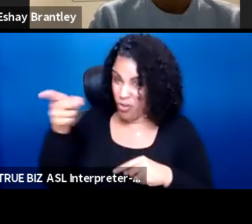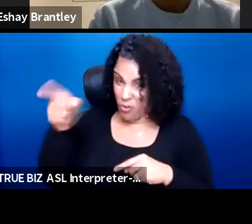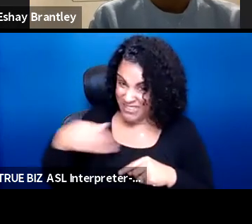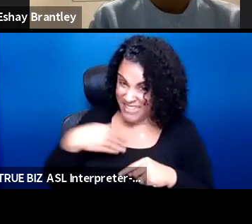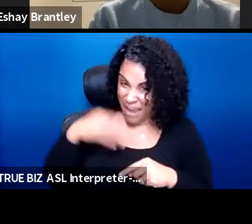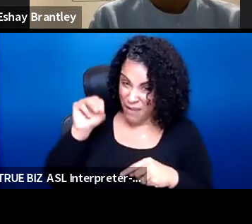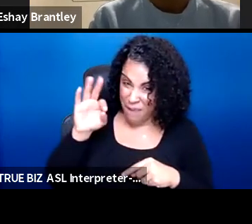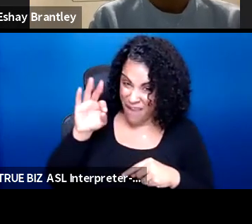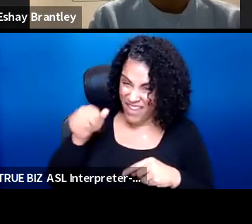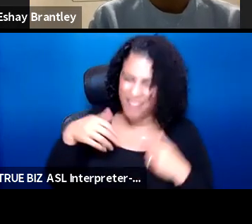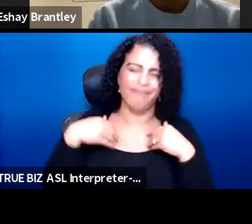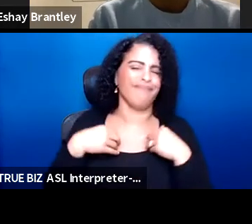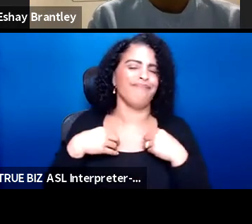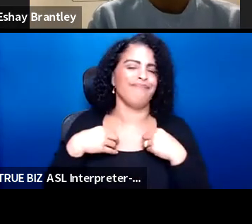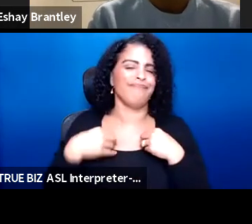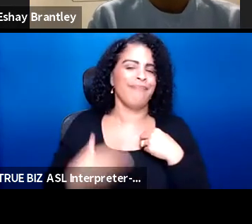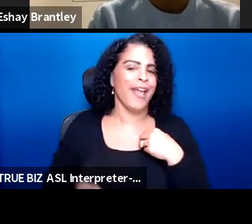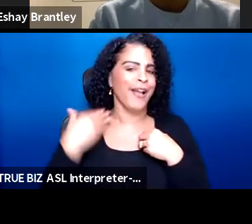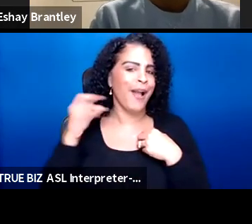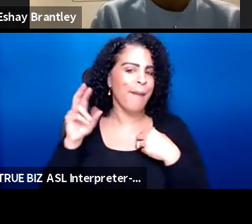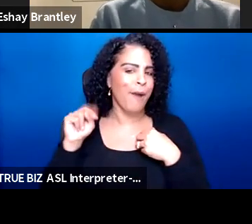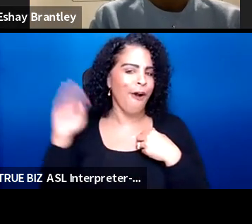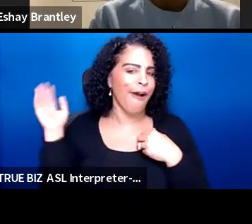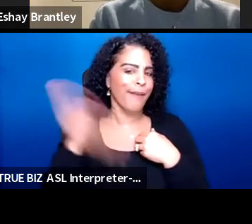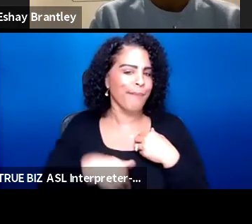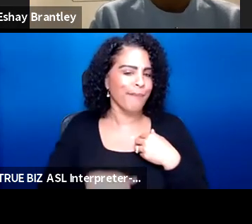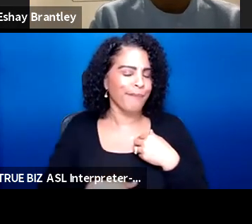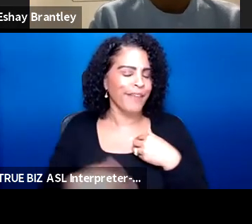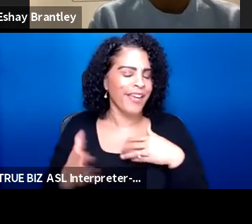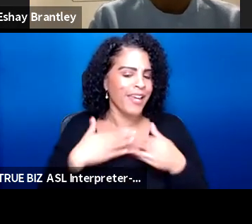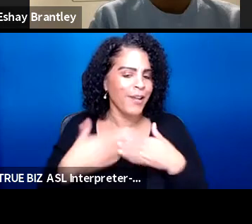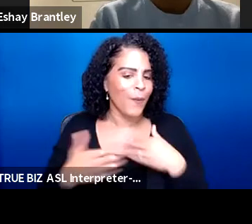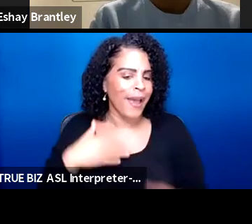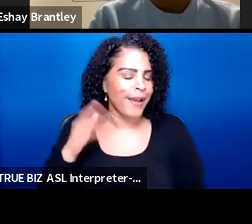like, come on, man. I don't know. Anyway.